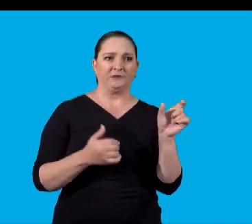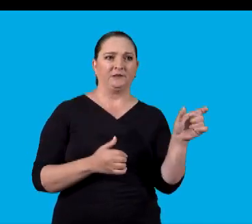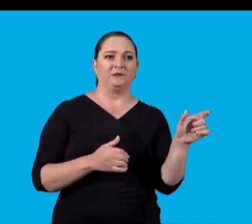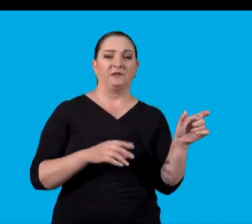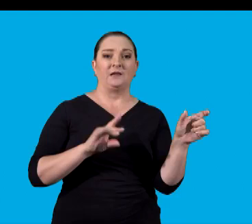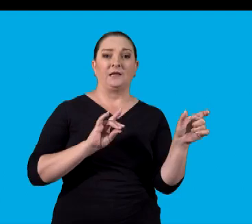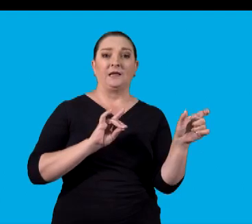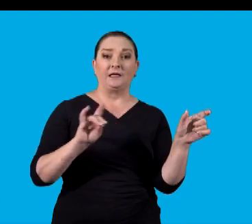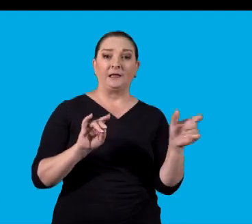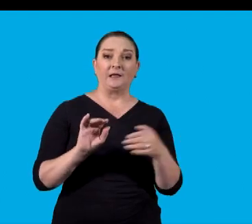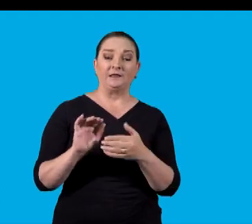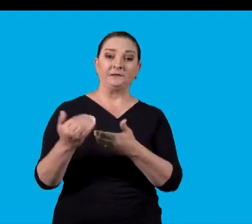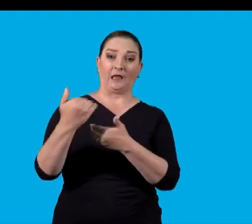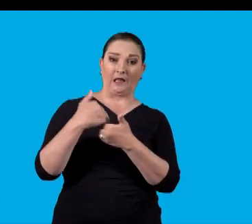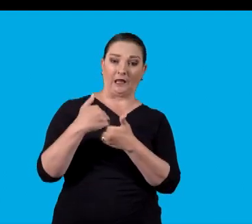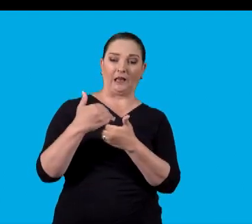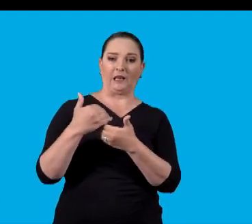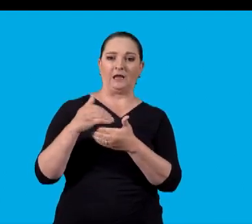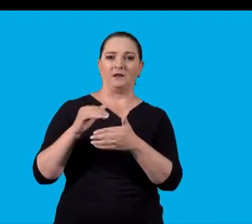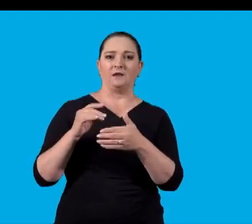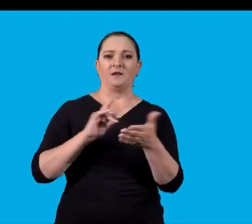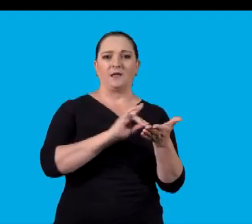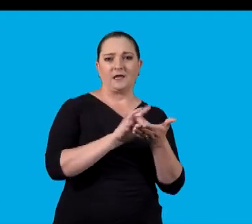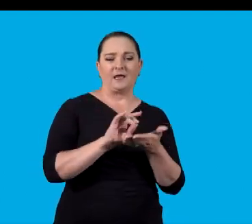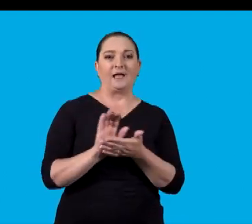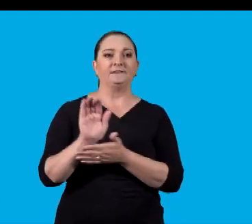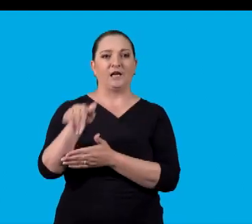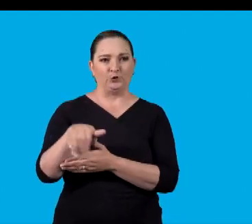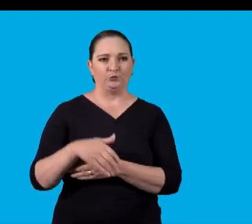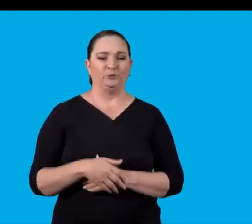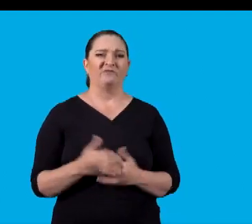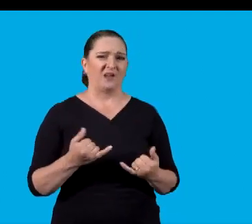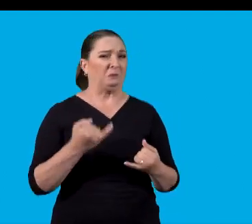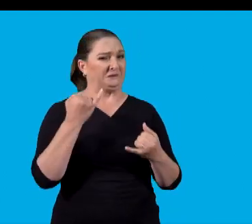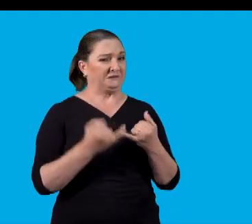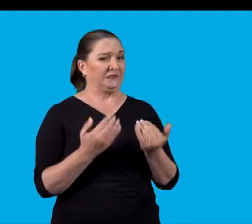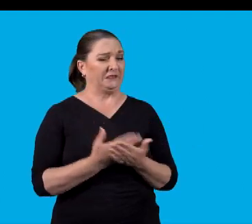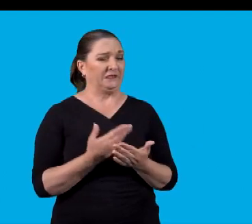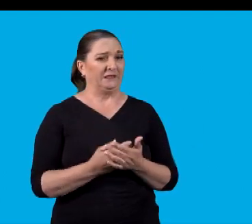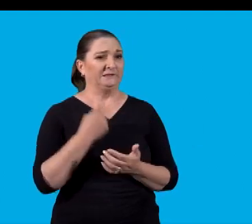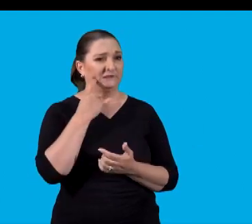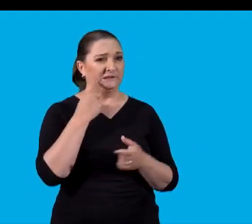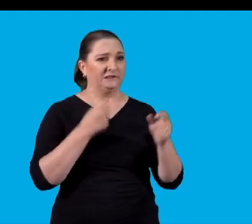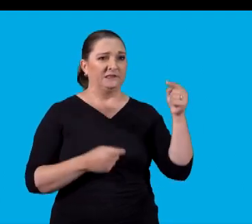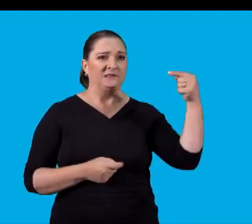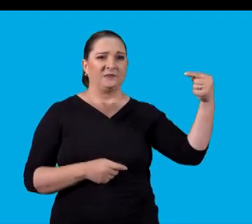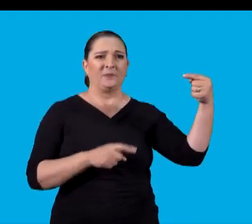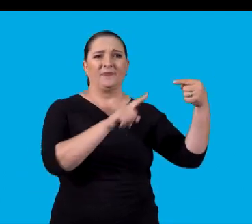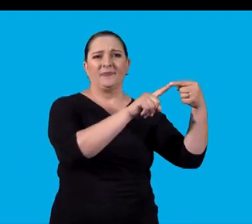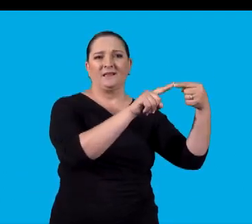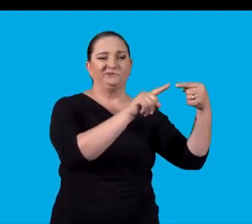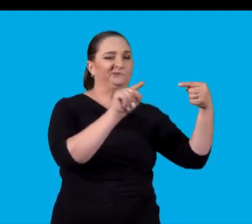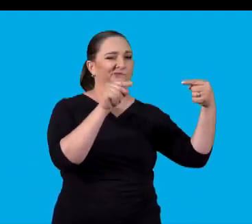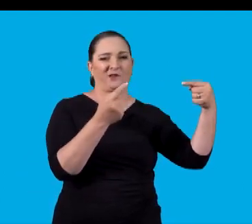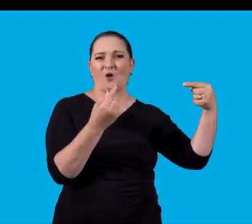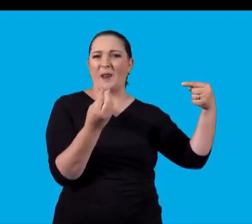and cash outflows. Here is a recap of common errors: the inability to calculate the correct